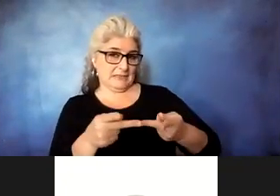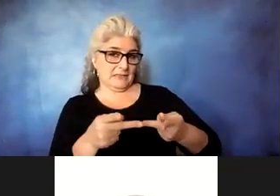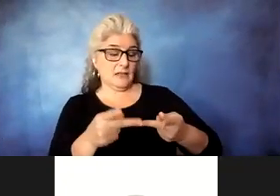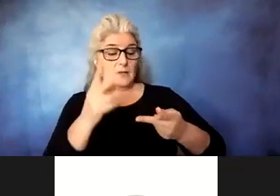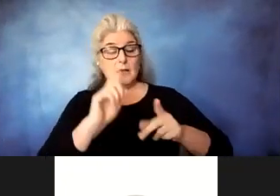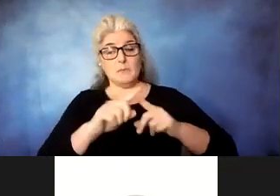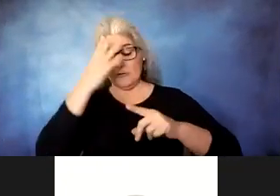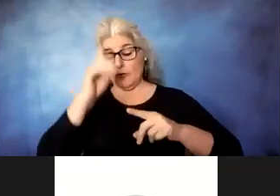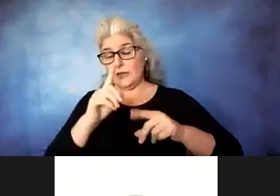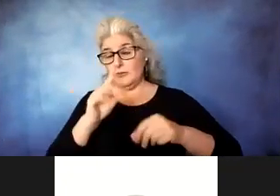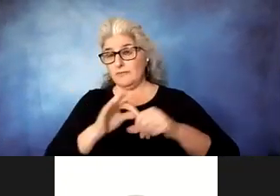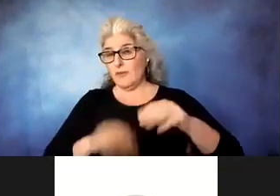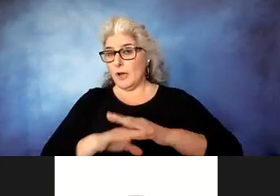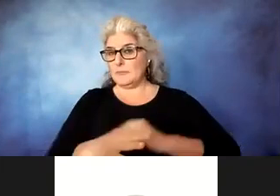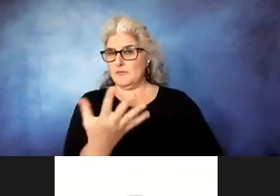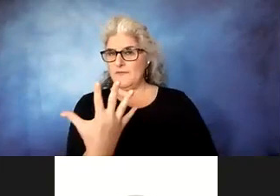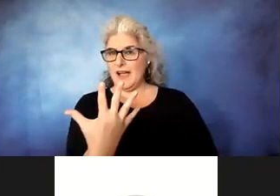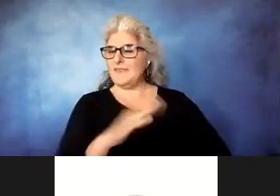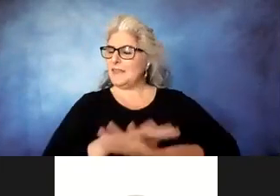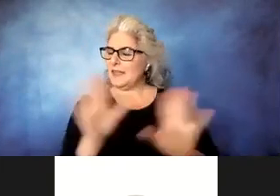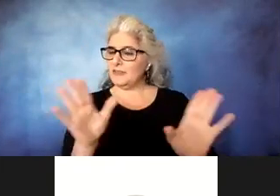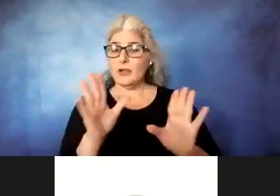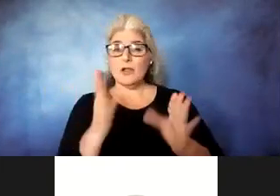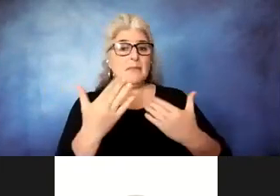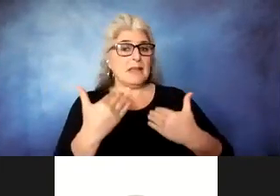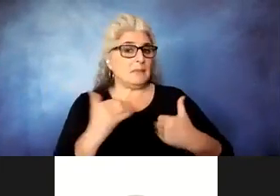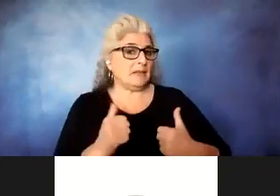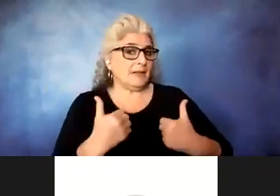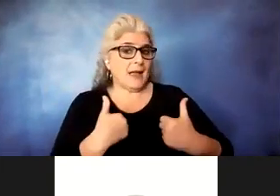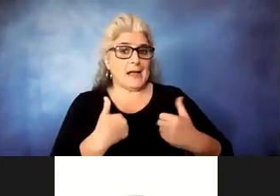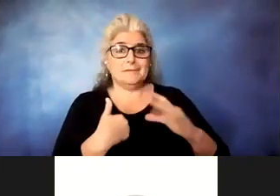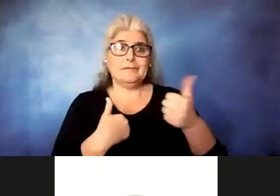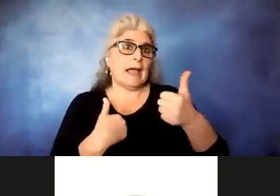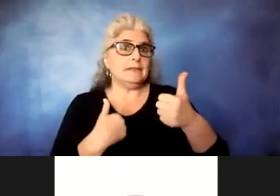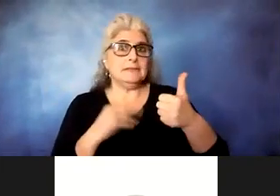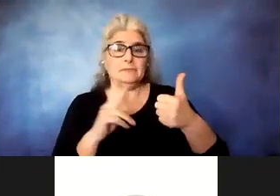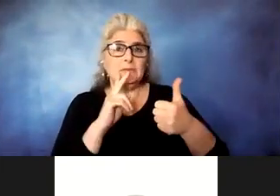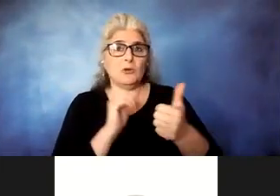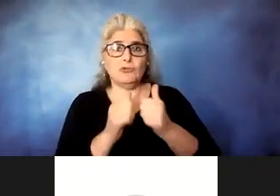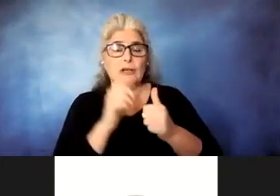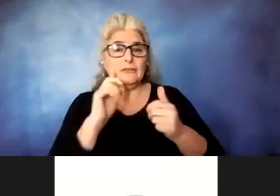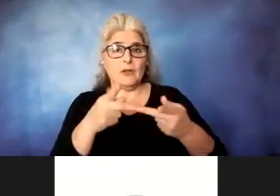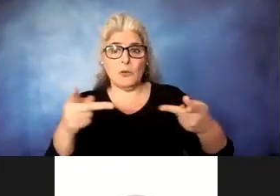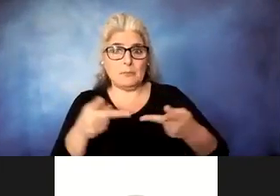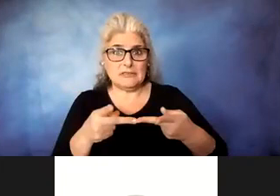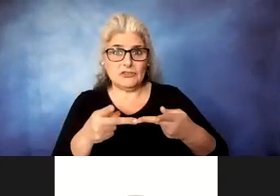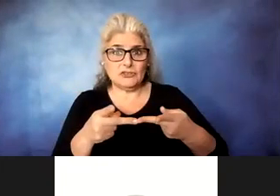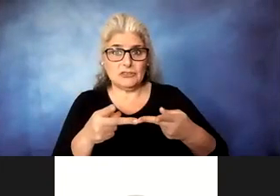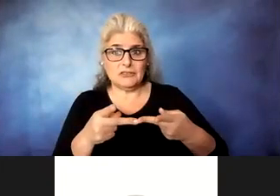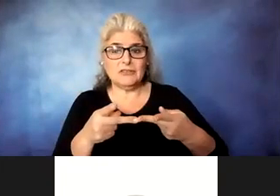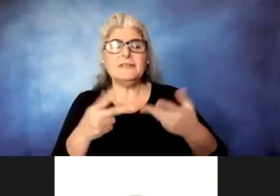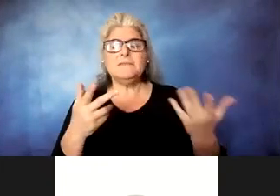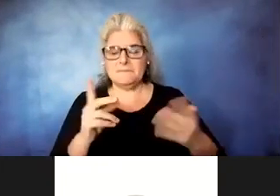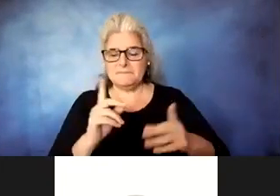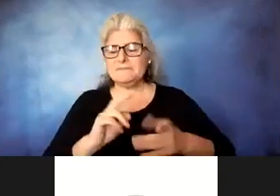5 candidates who qualify for the ballot. They will all appear on the ballot for that race. You as the voter can only rank a maximum